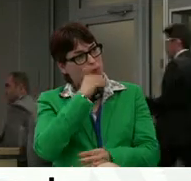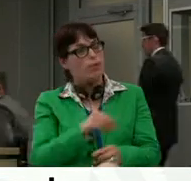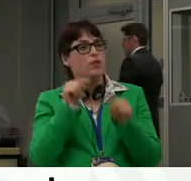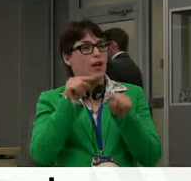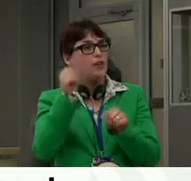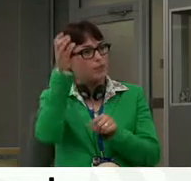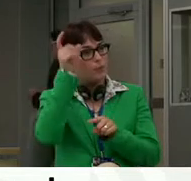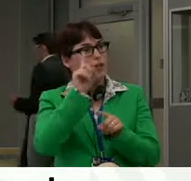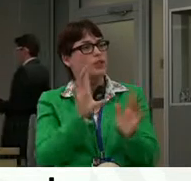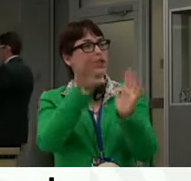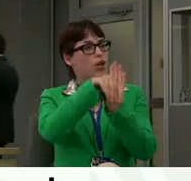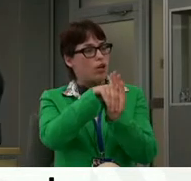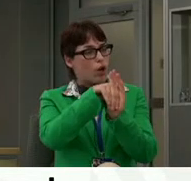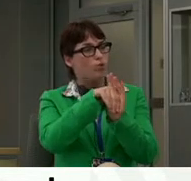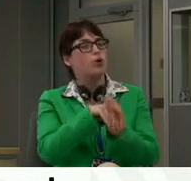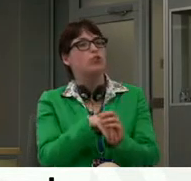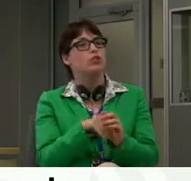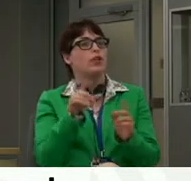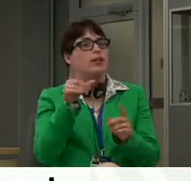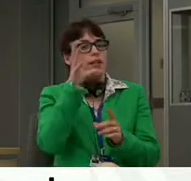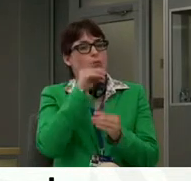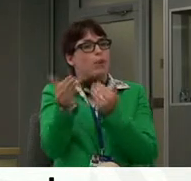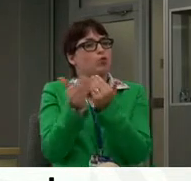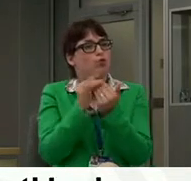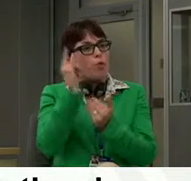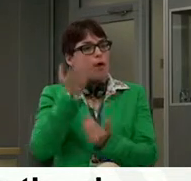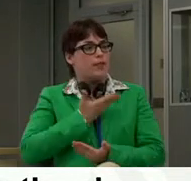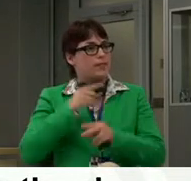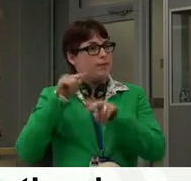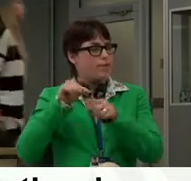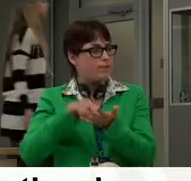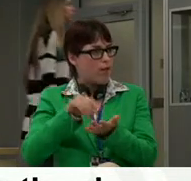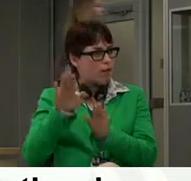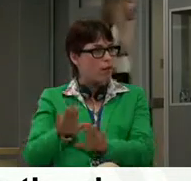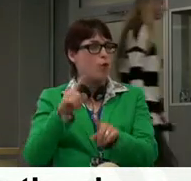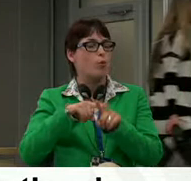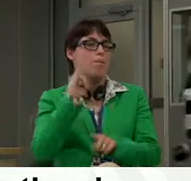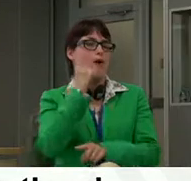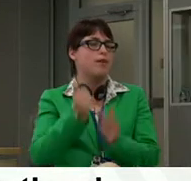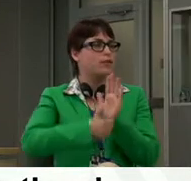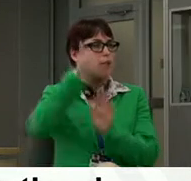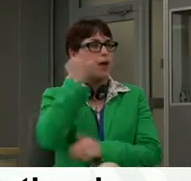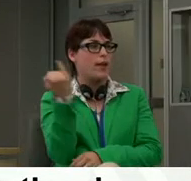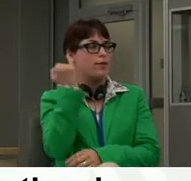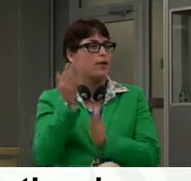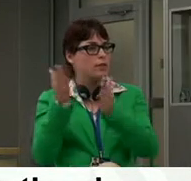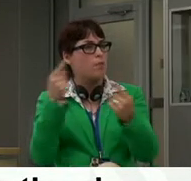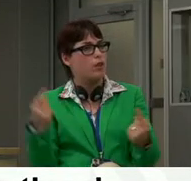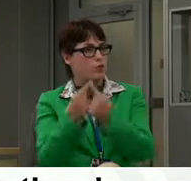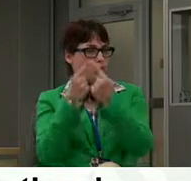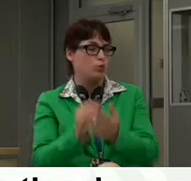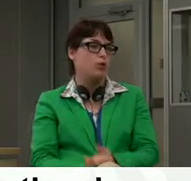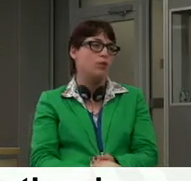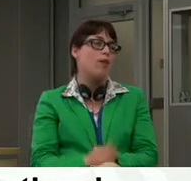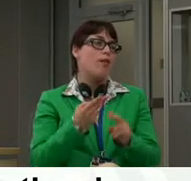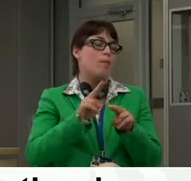educational opportunities. Education that is inclusive, as close to their homes, and are